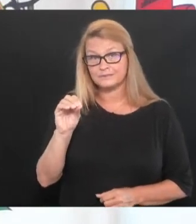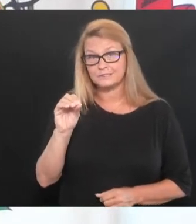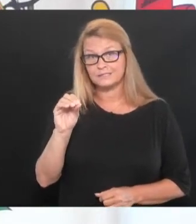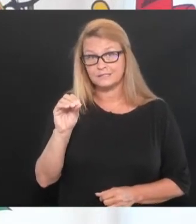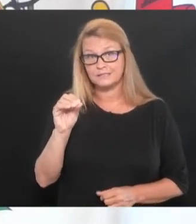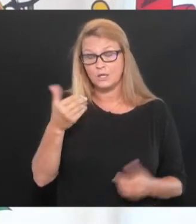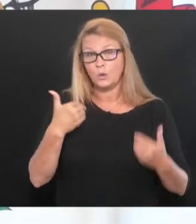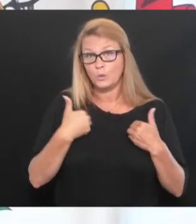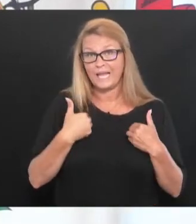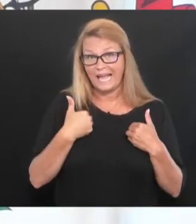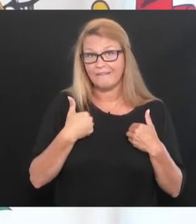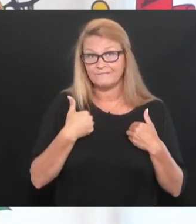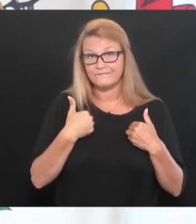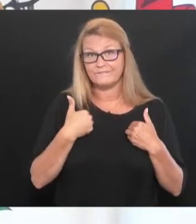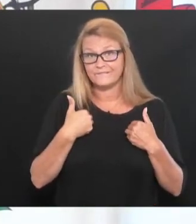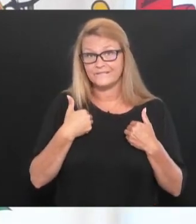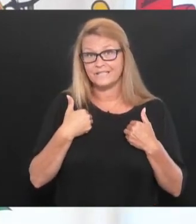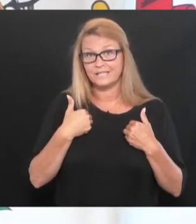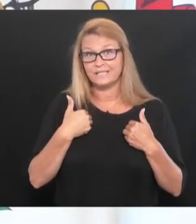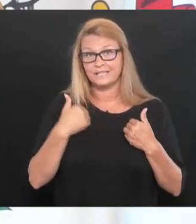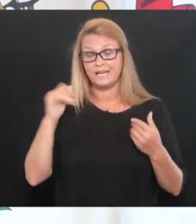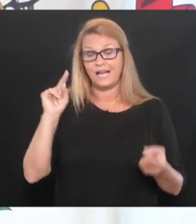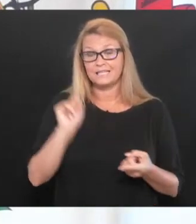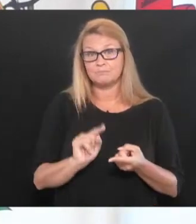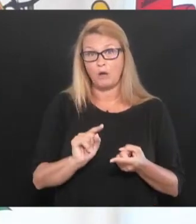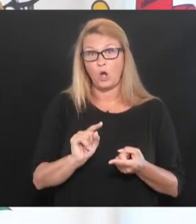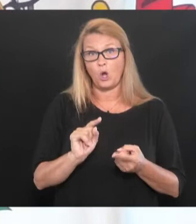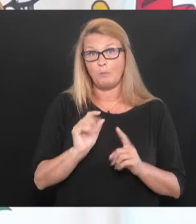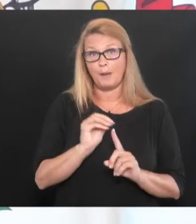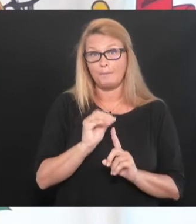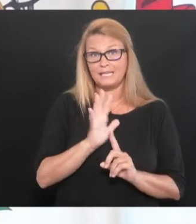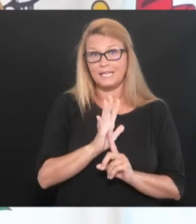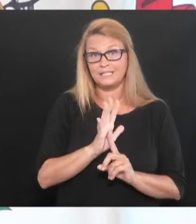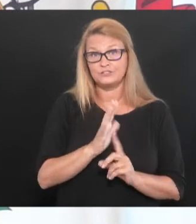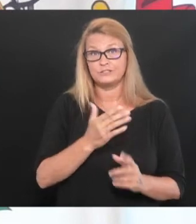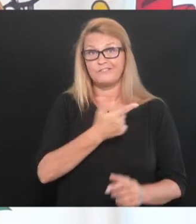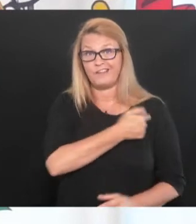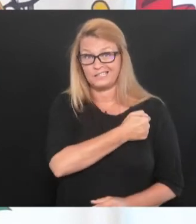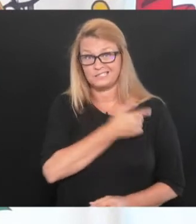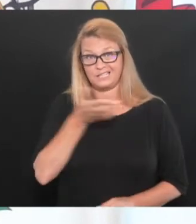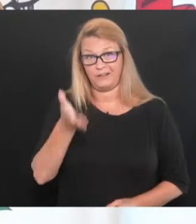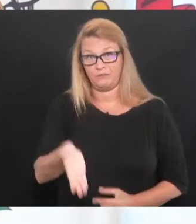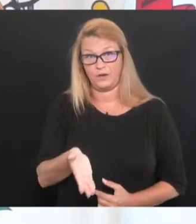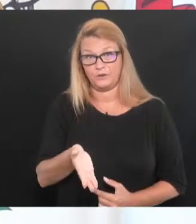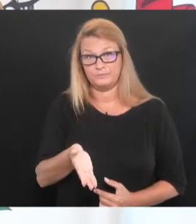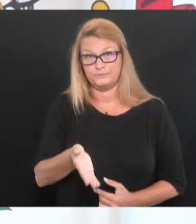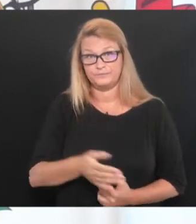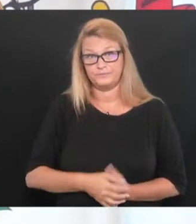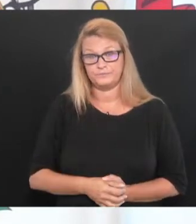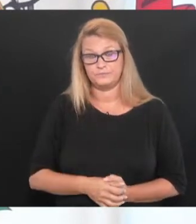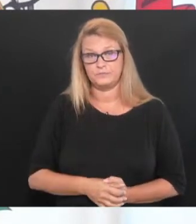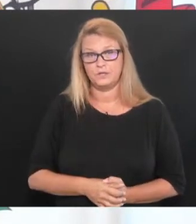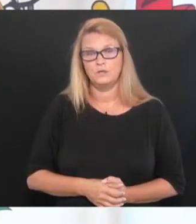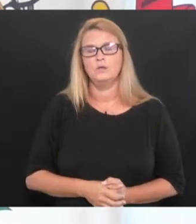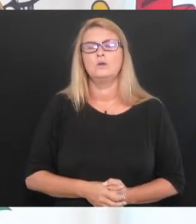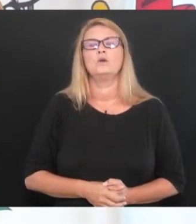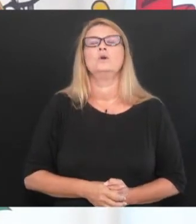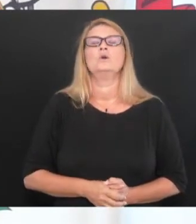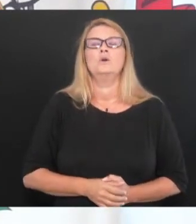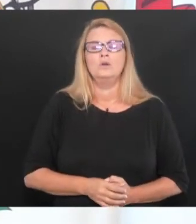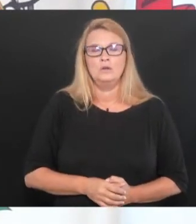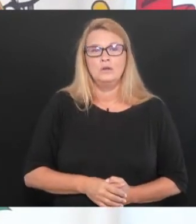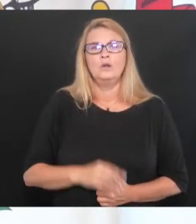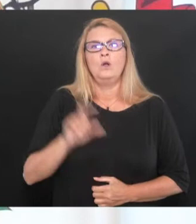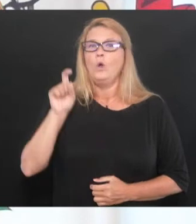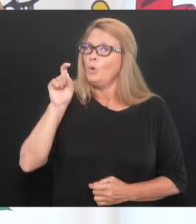we do have a very small population that's vaccinated. We absolutely need to target